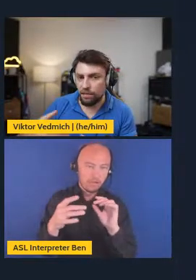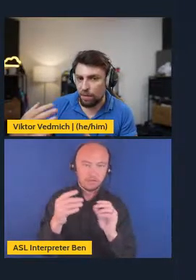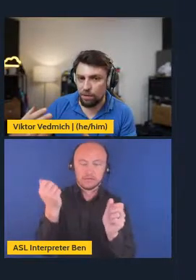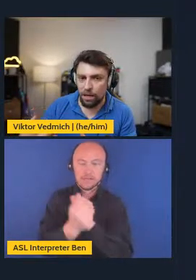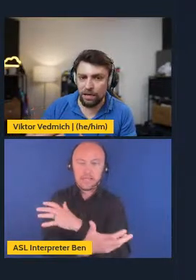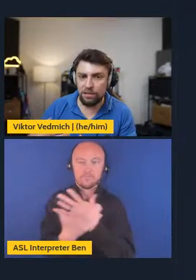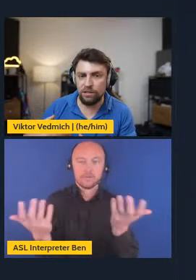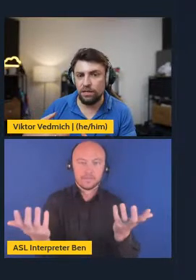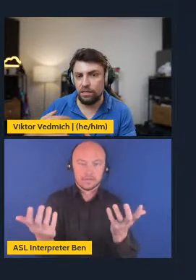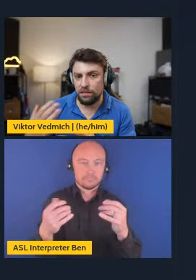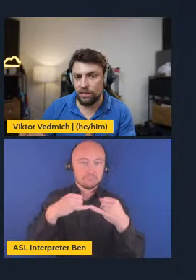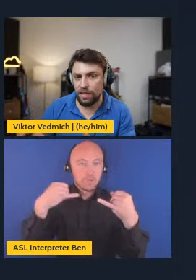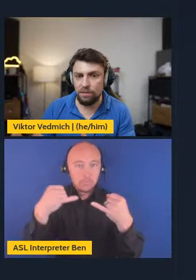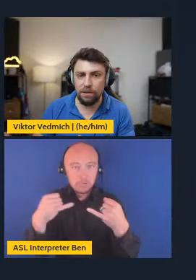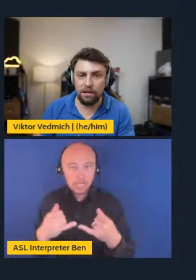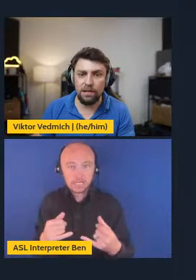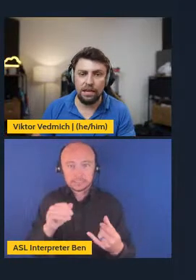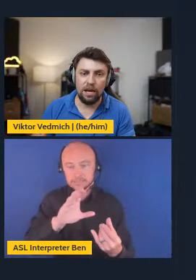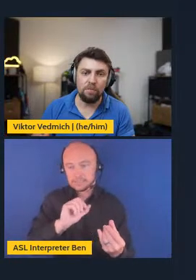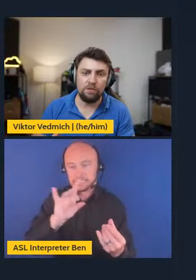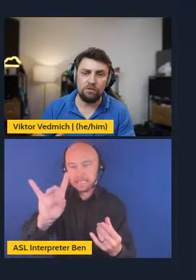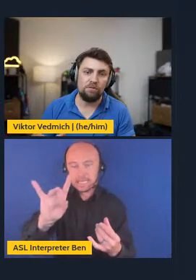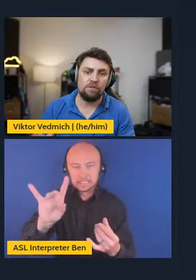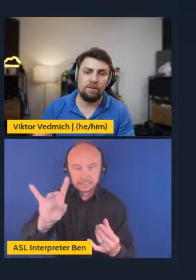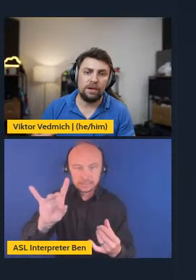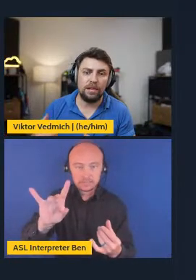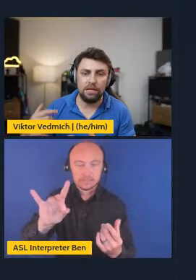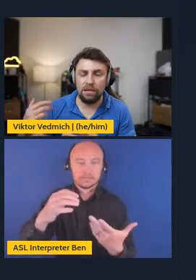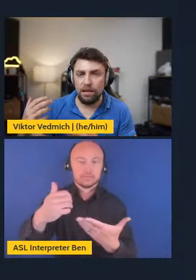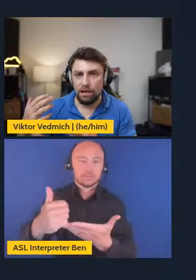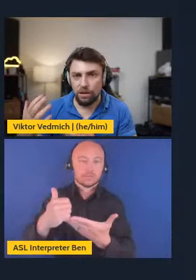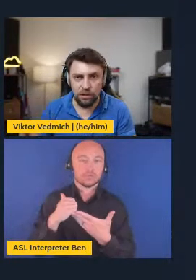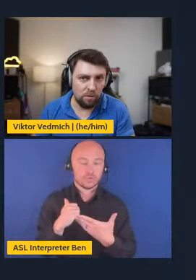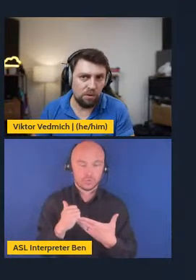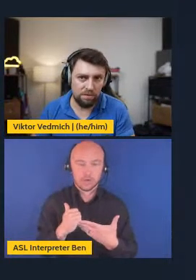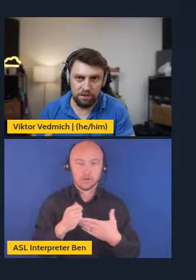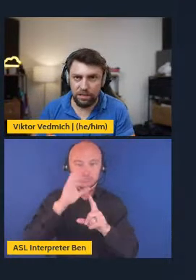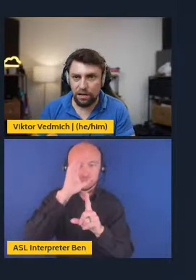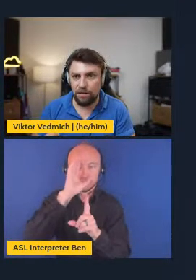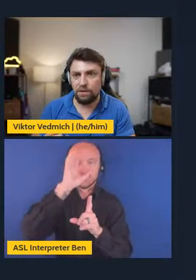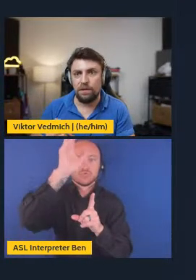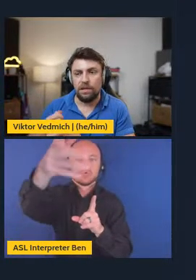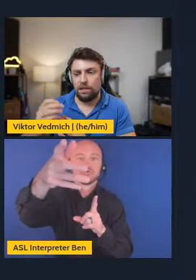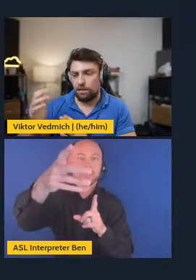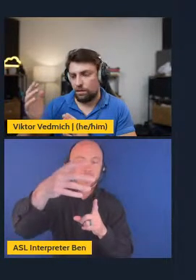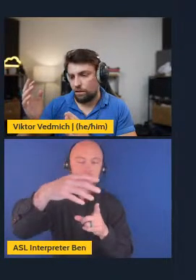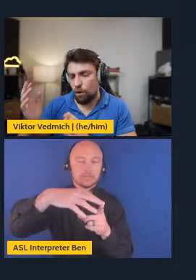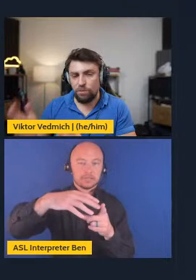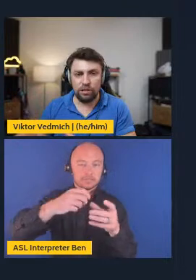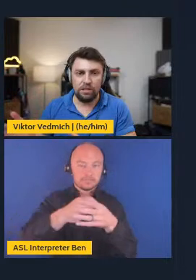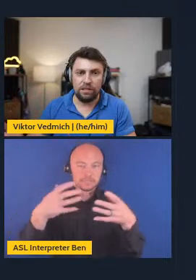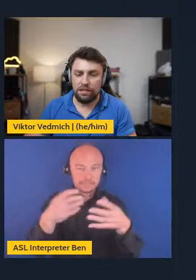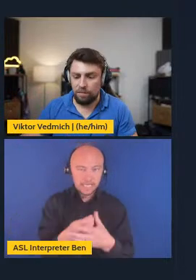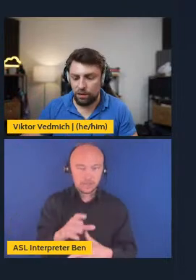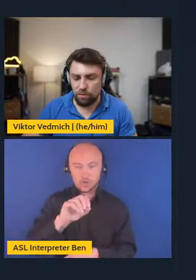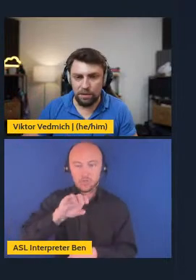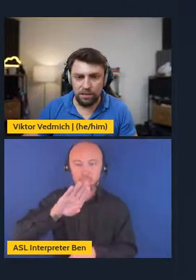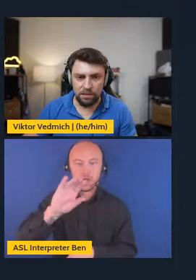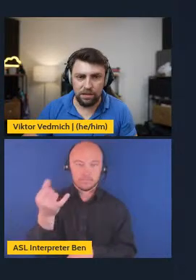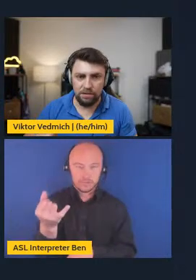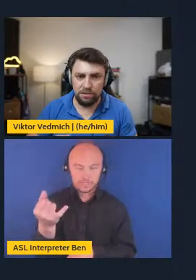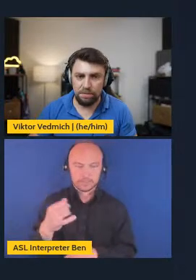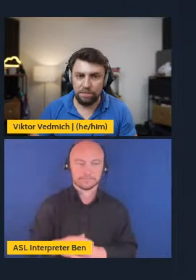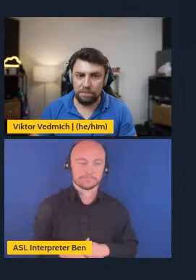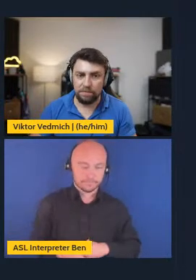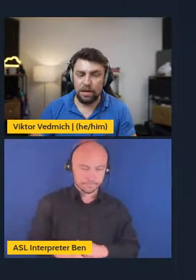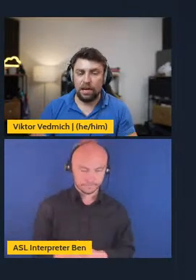Again, couple lines in CDKs plus help me to create horizontal port of the scaler object inside in my Kubernetes